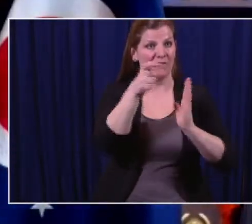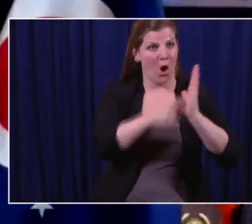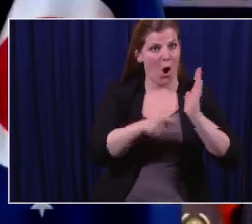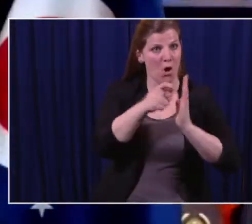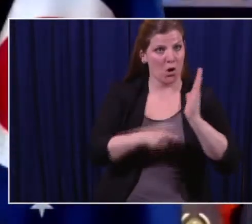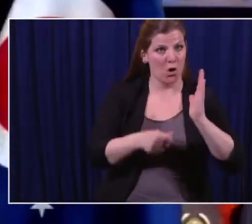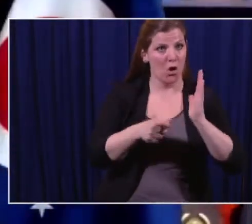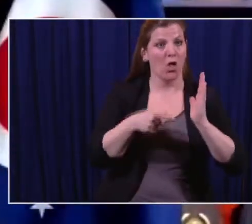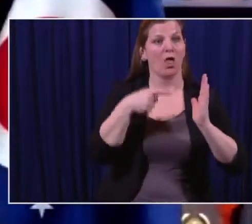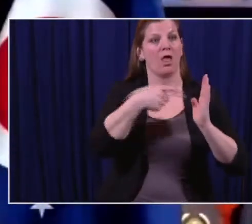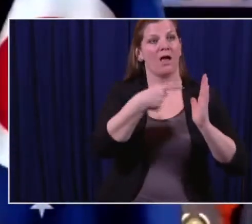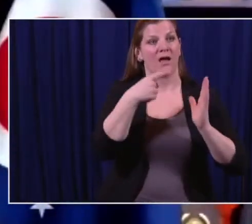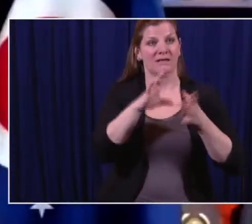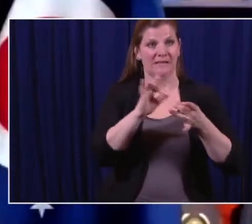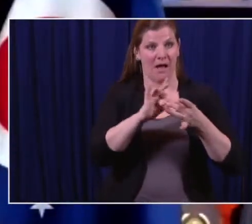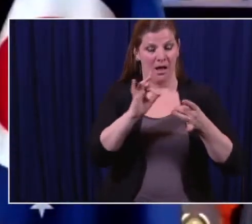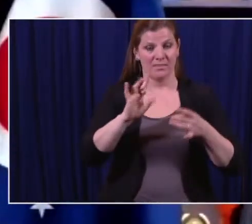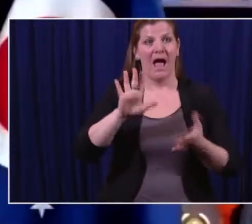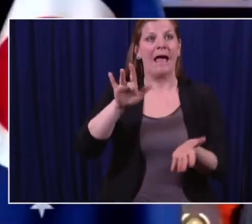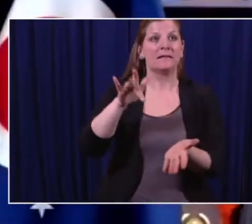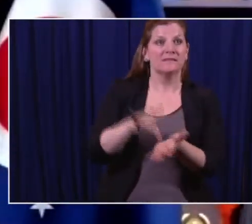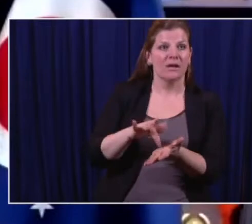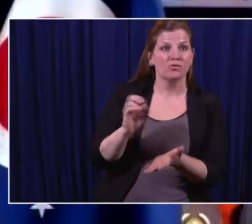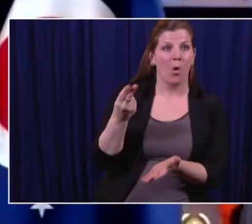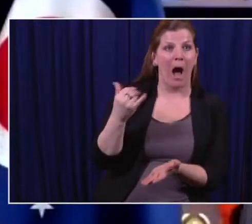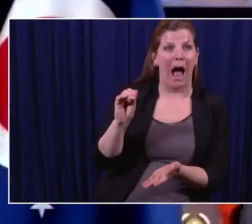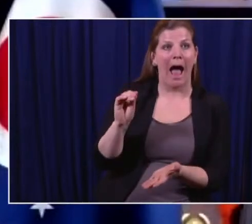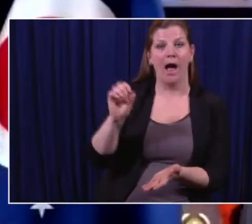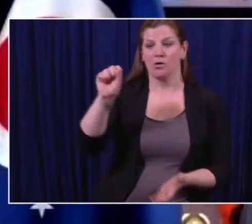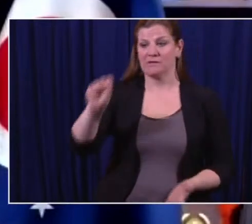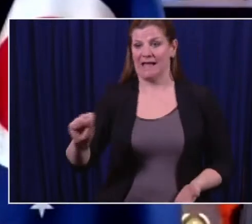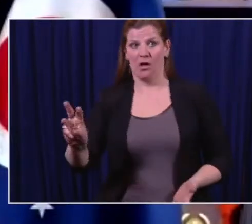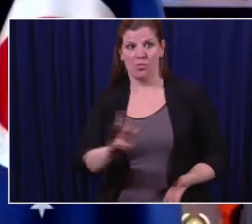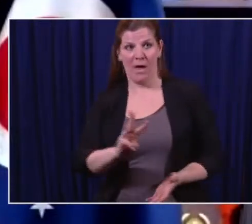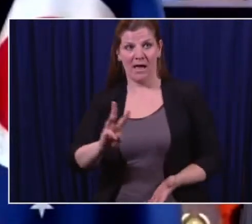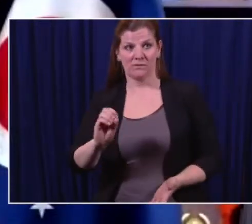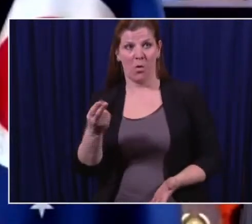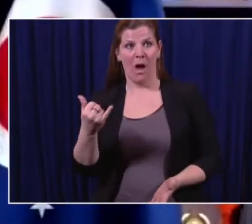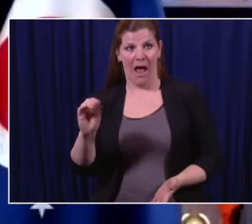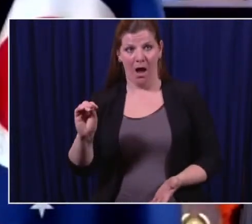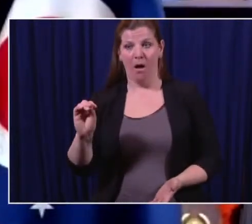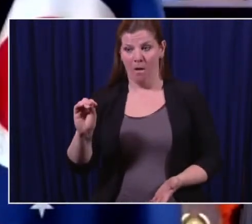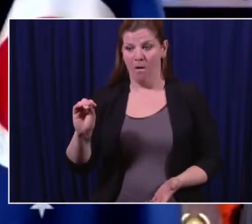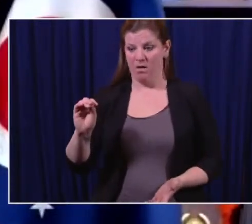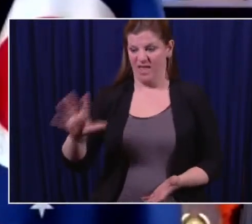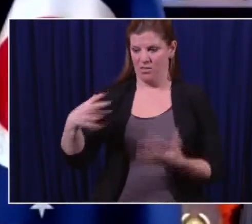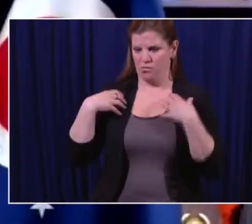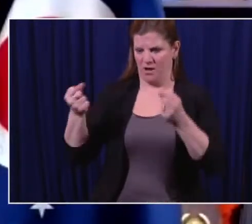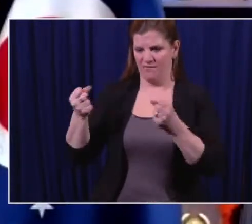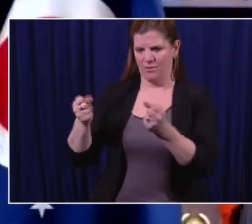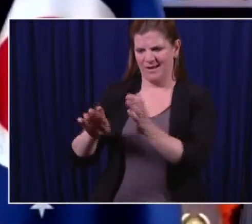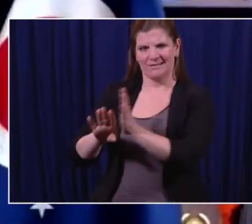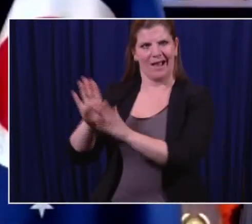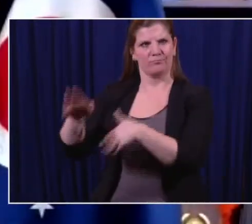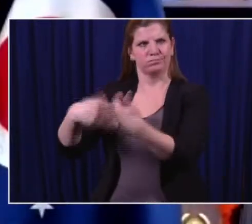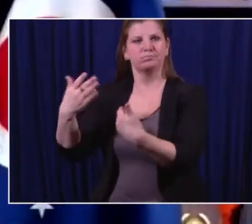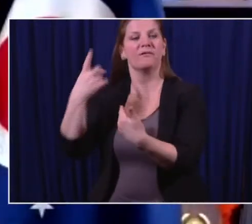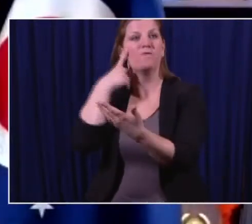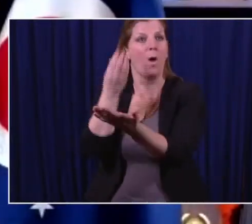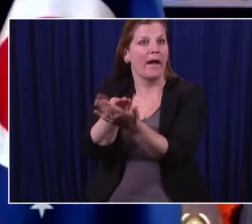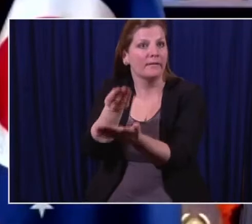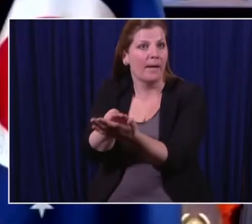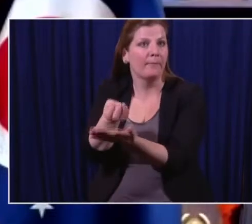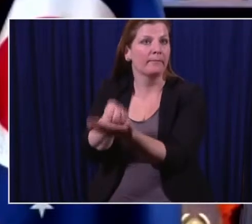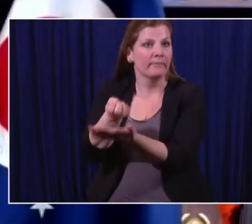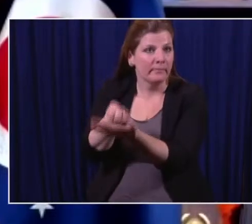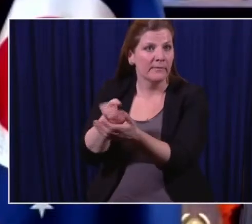how in Central Ohio and Southwest Ohio that our recovery is going a little faster, at least in terms of jobs, than other parts